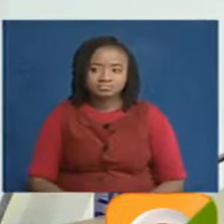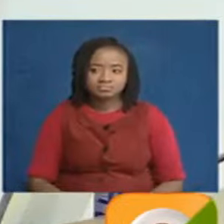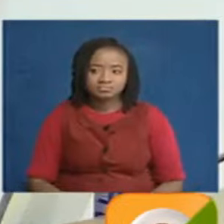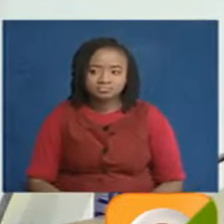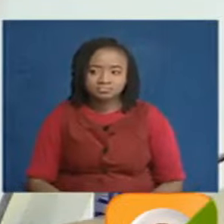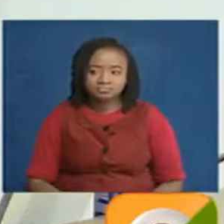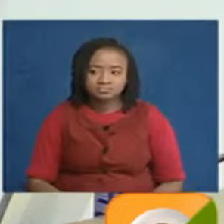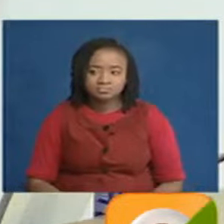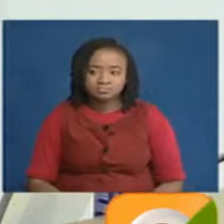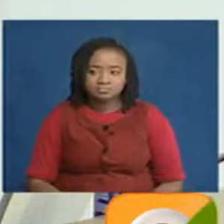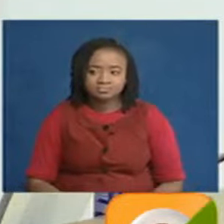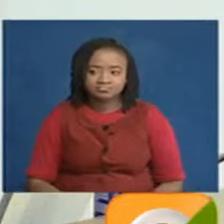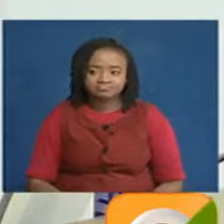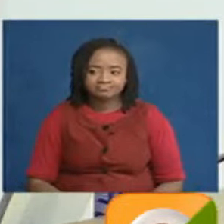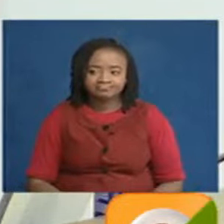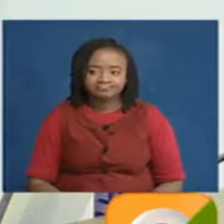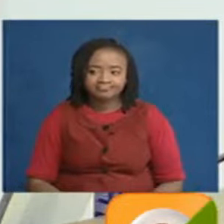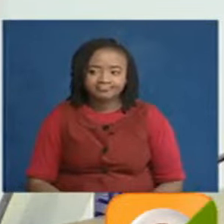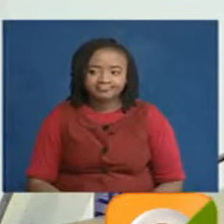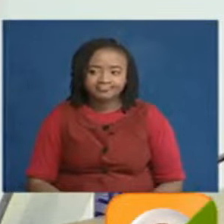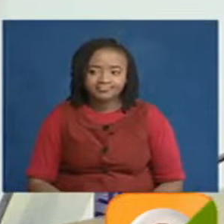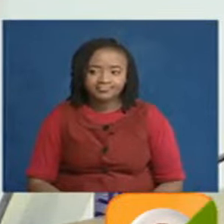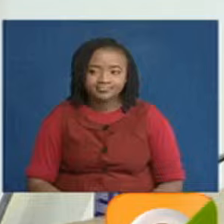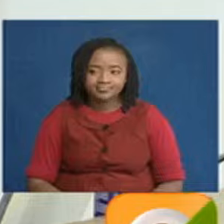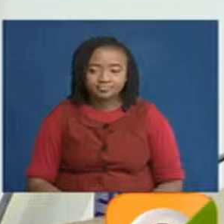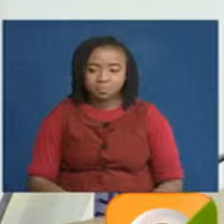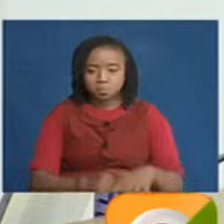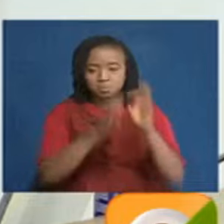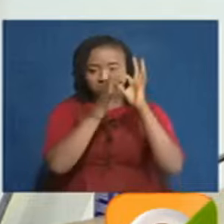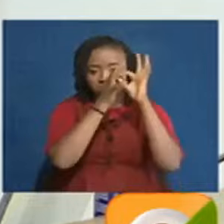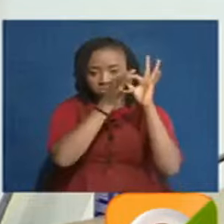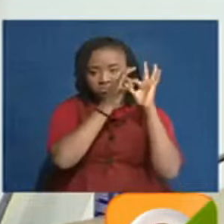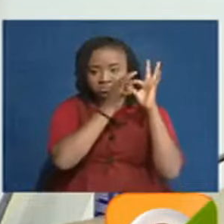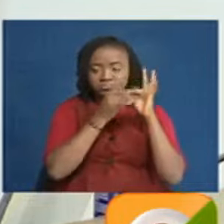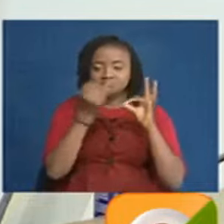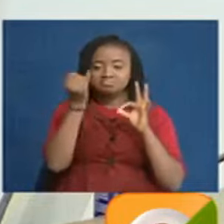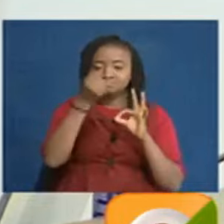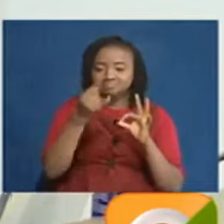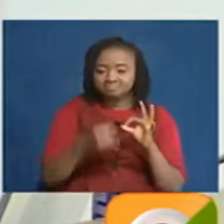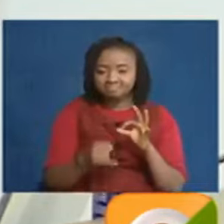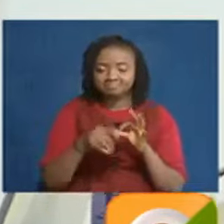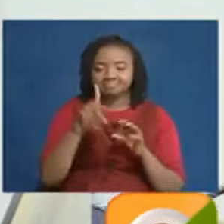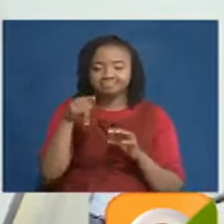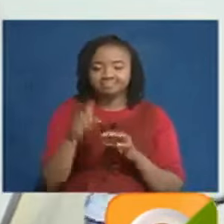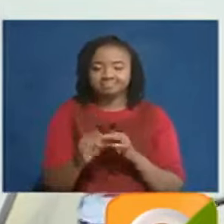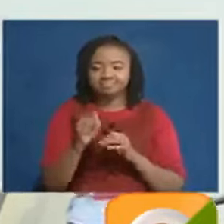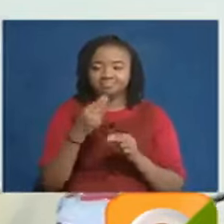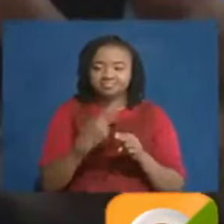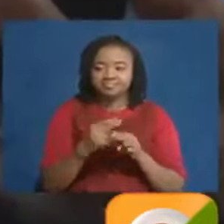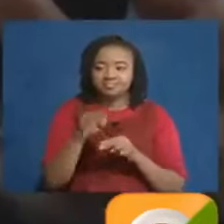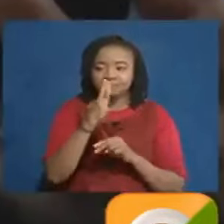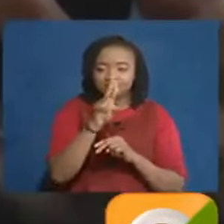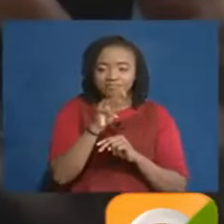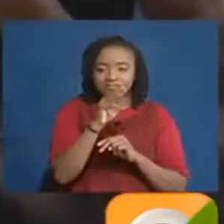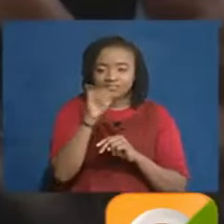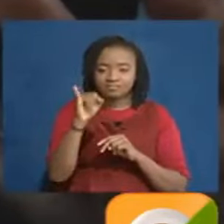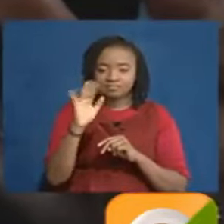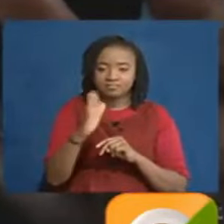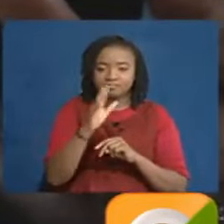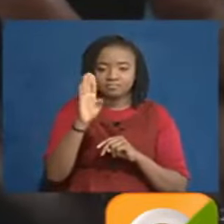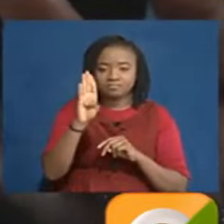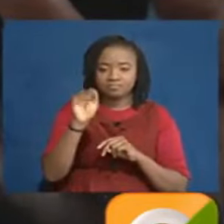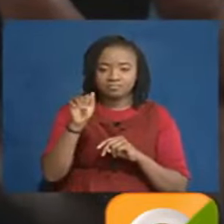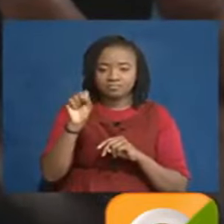At least confirm. The Culture, Arts and Heritage State Department under Principal Secretary Umi Bashir has committed